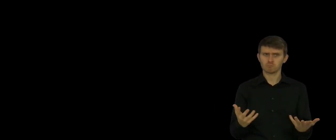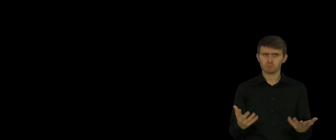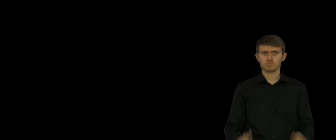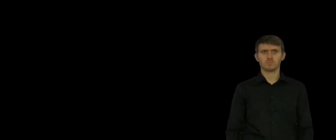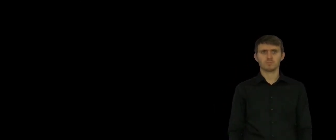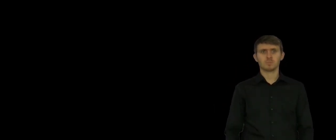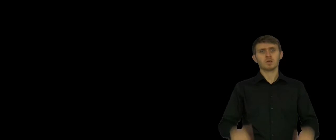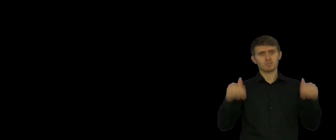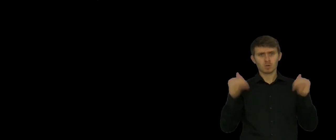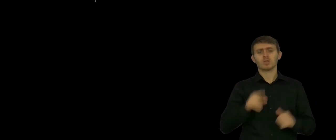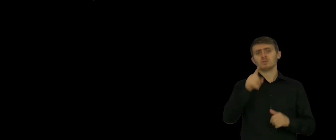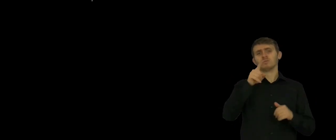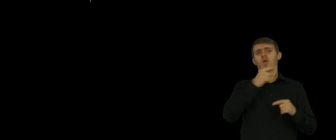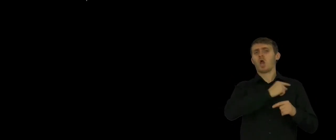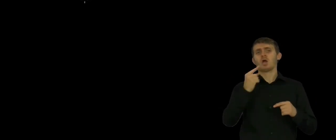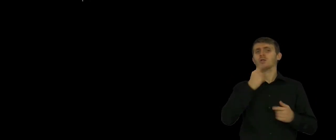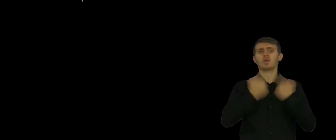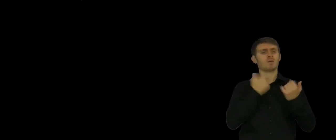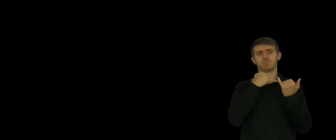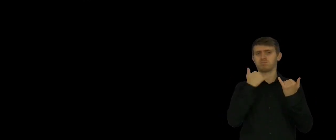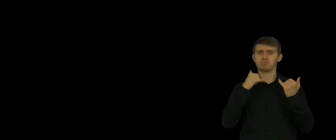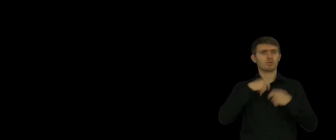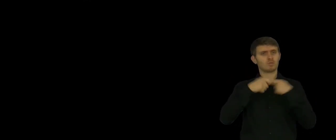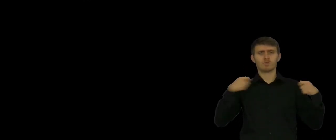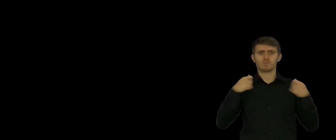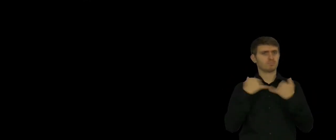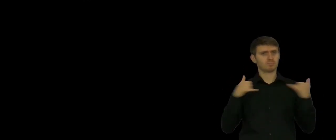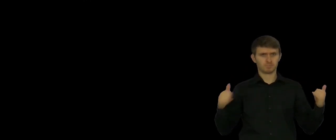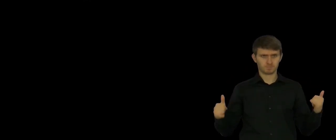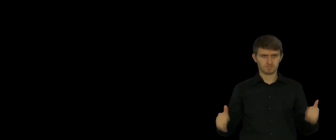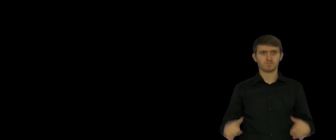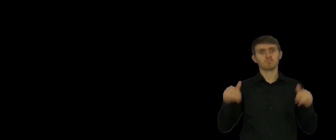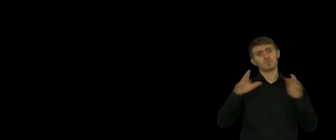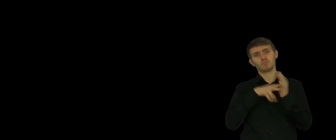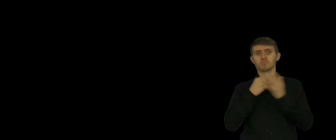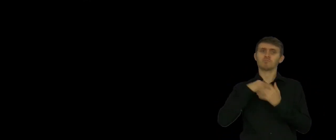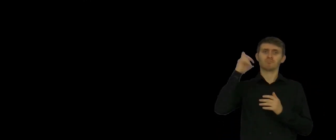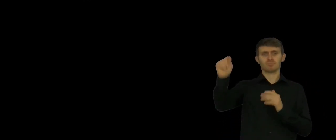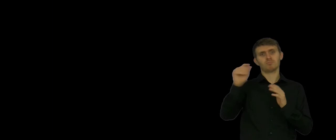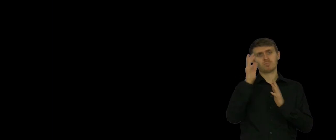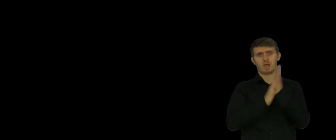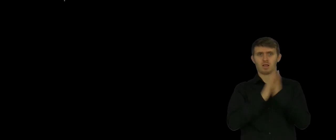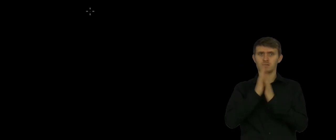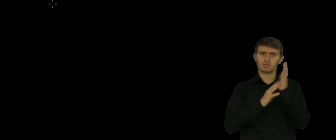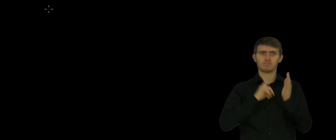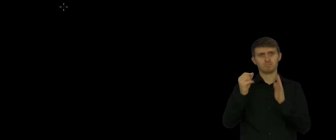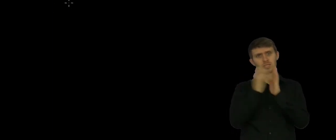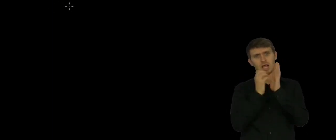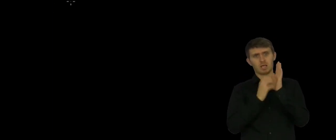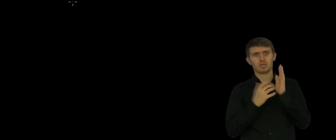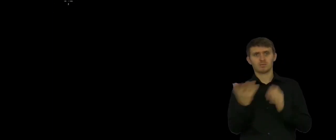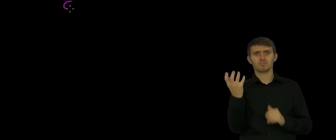that mean? Well, there's a couple of ways to think about it. I could have 5, let's say I had